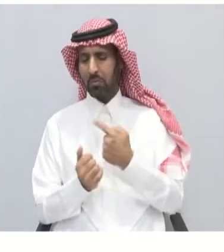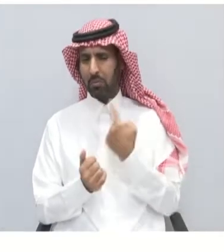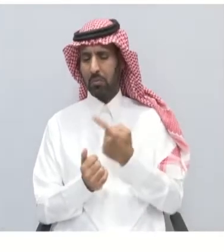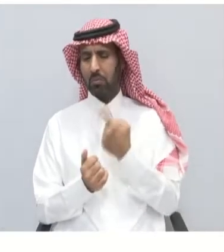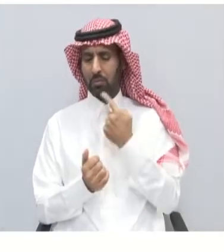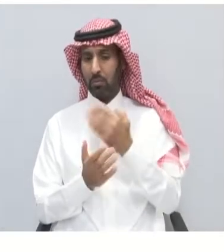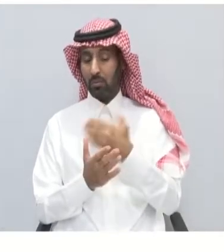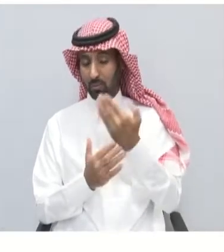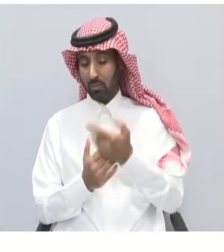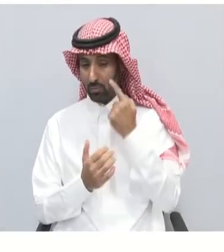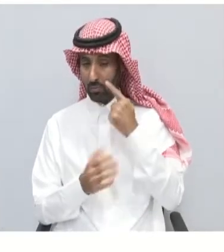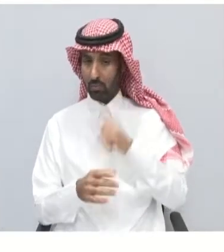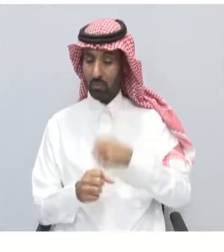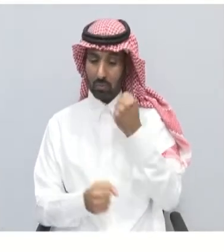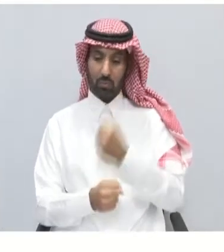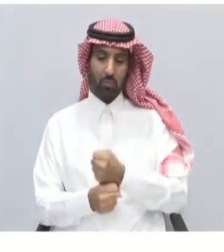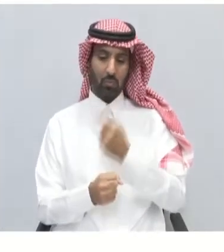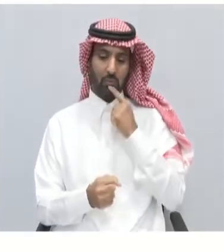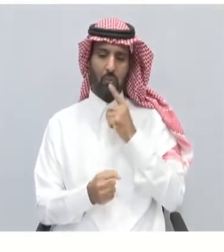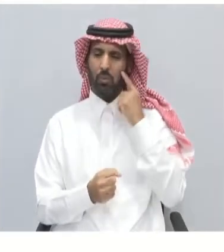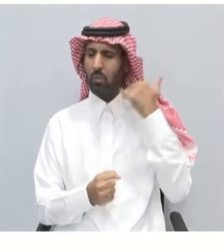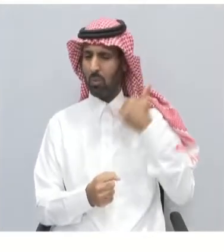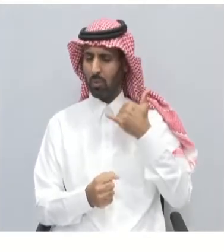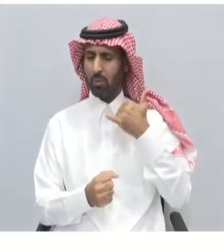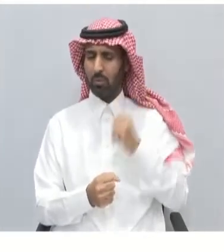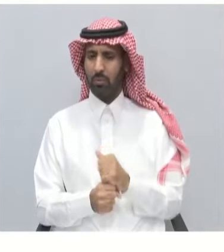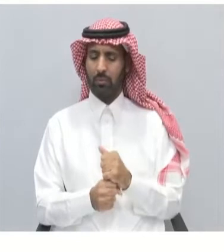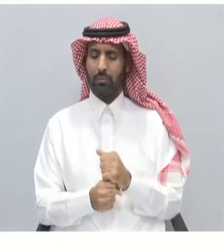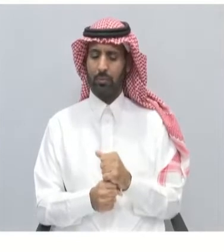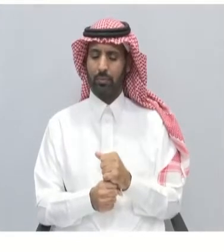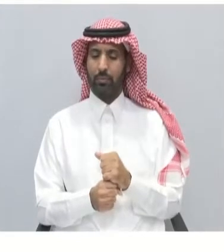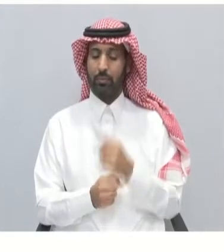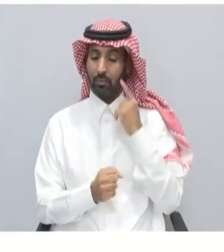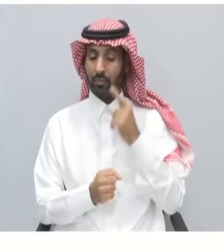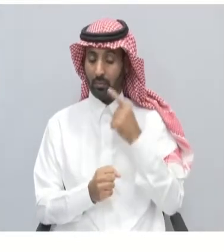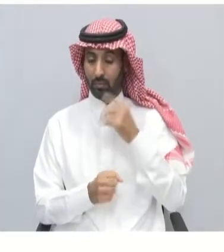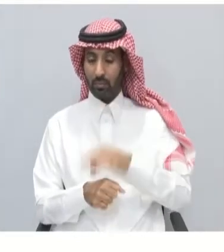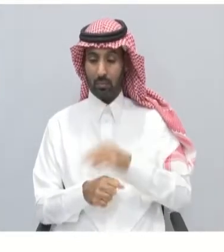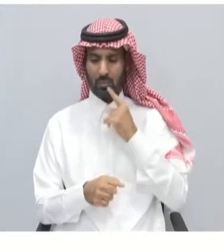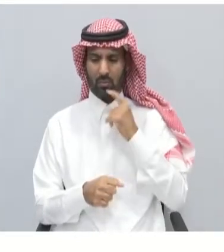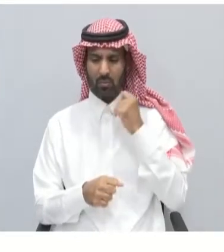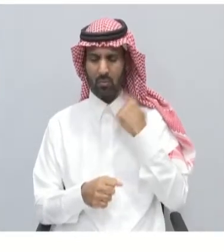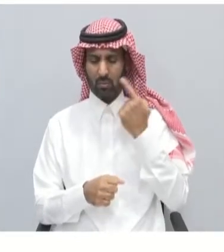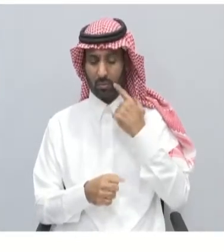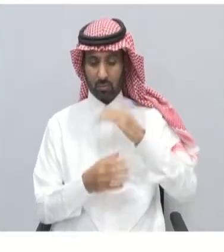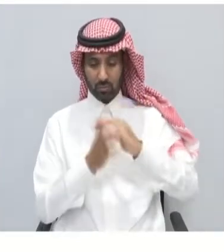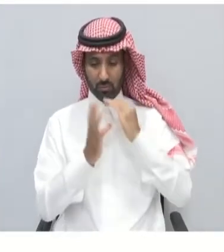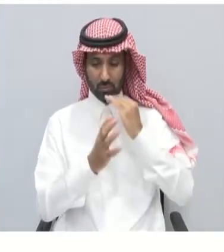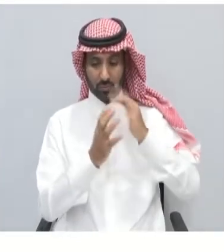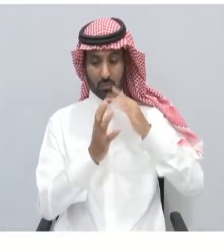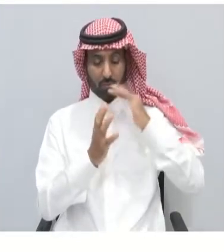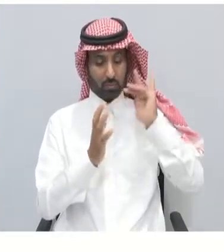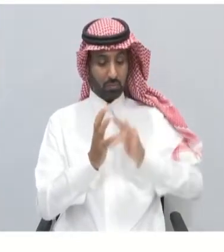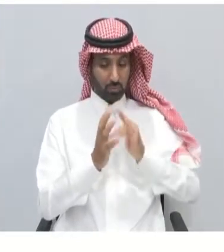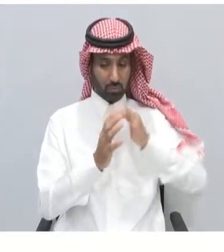received, and then you have to wait forever while they put you on hold. When people don't give up their subway or bus seats to